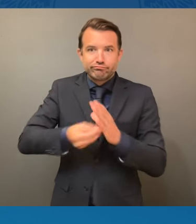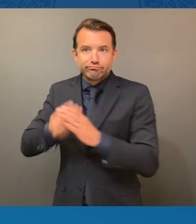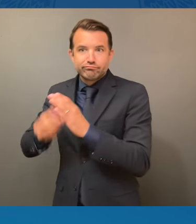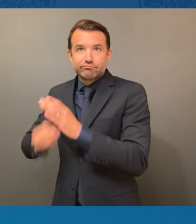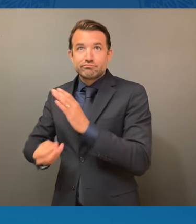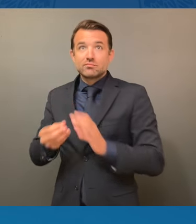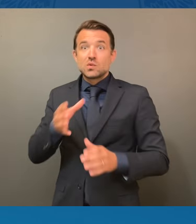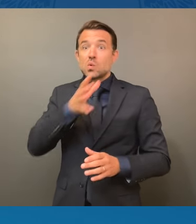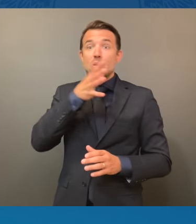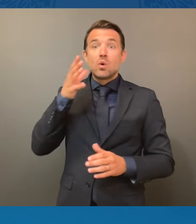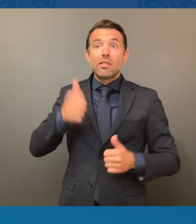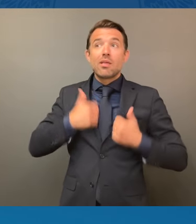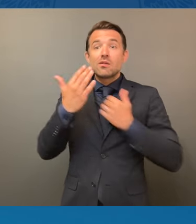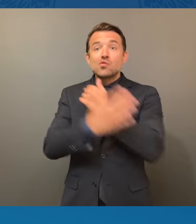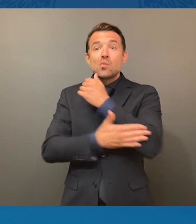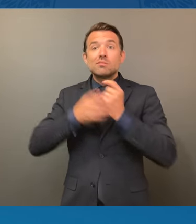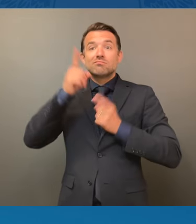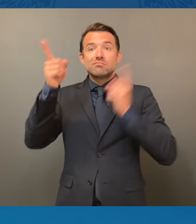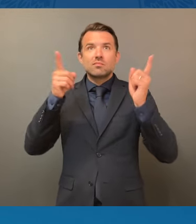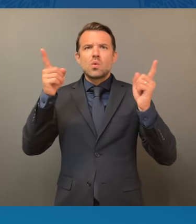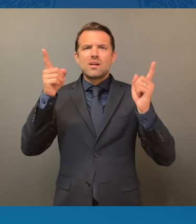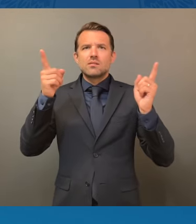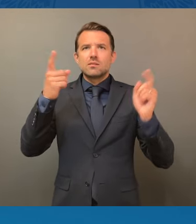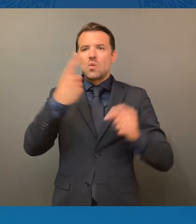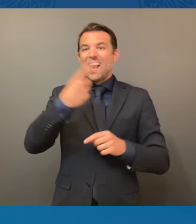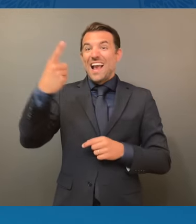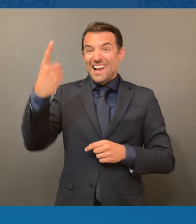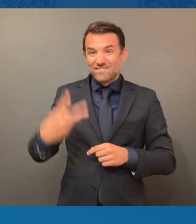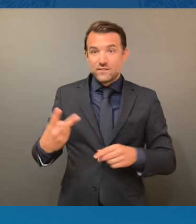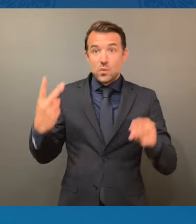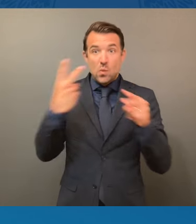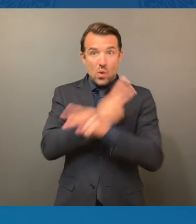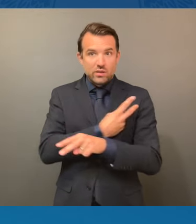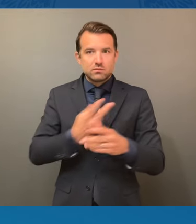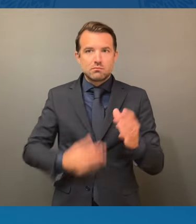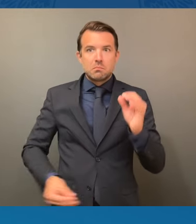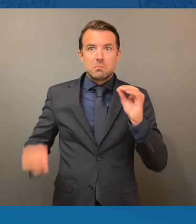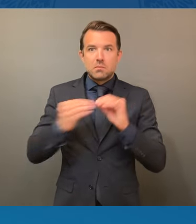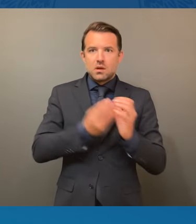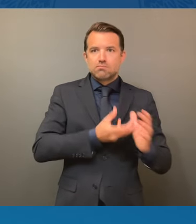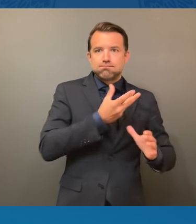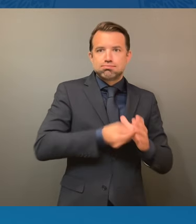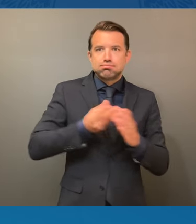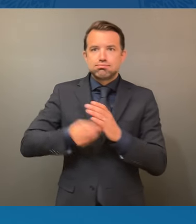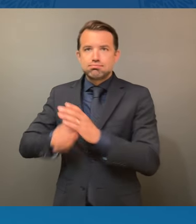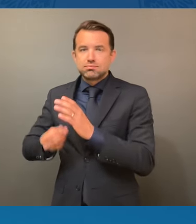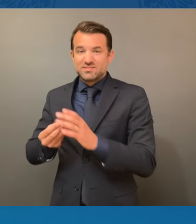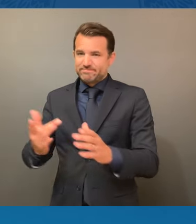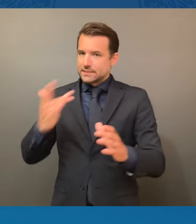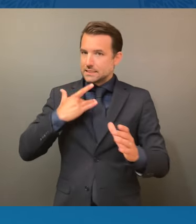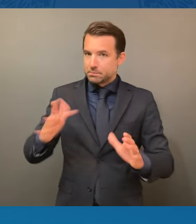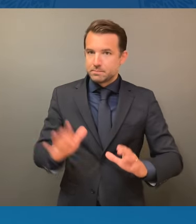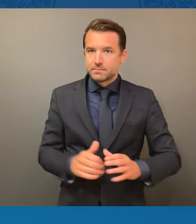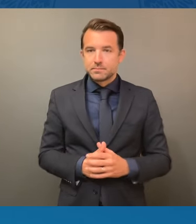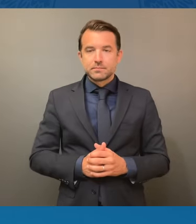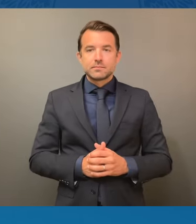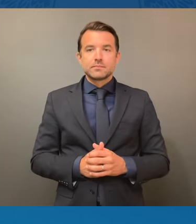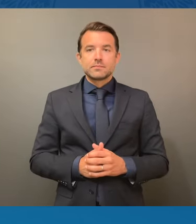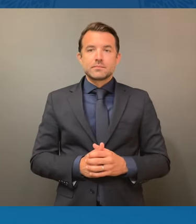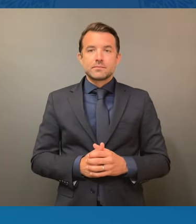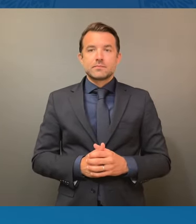than 1.5 times more likely to die. So we have elevated, for an obvious